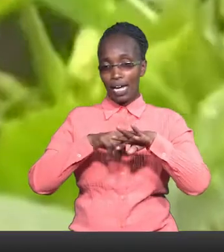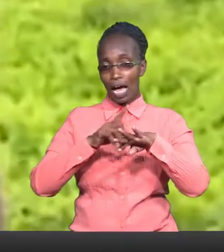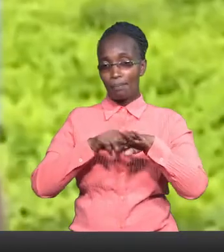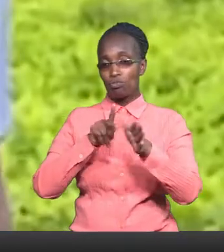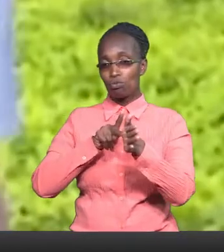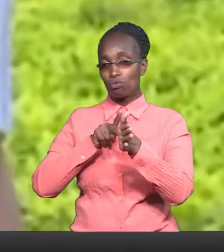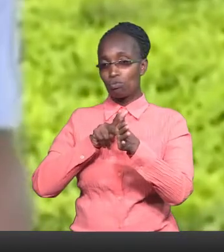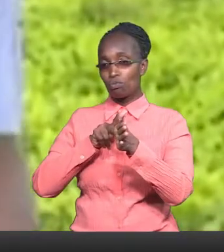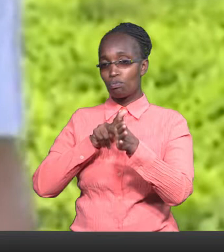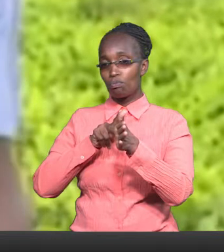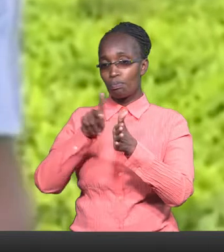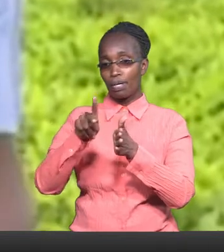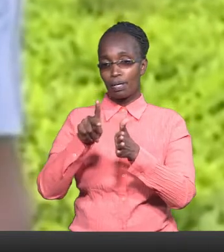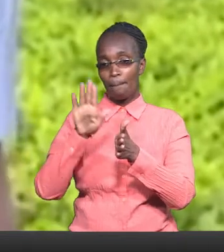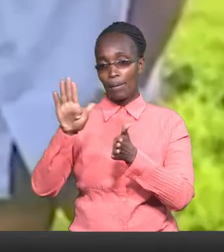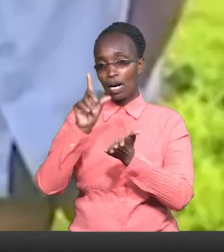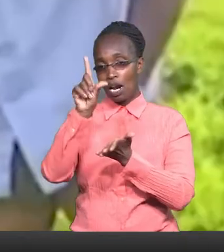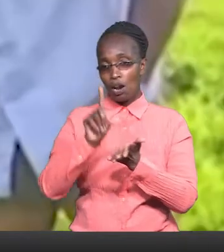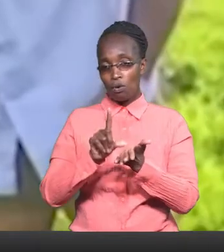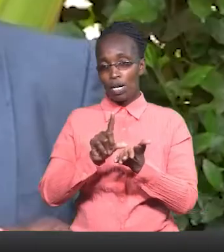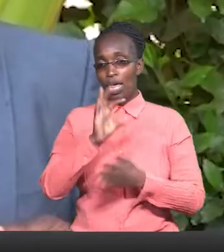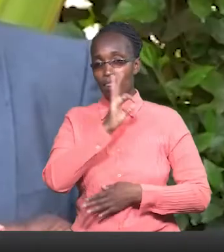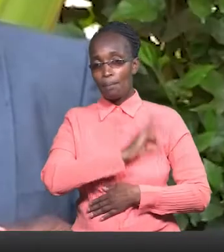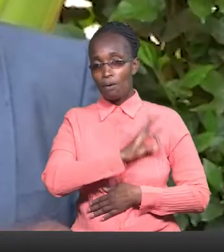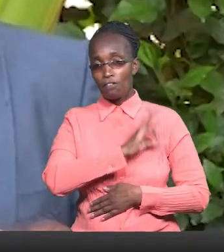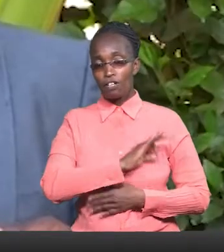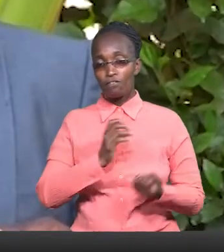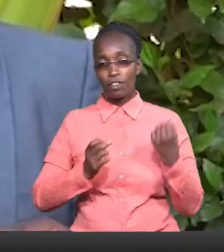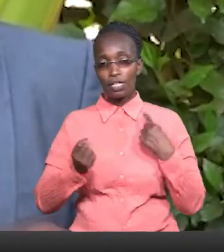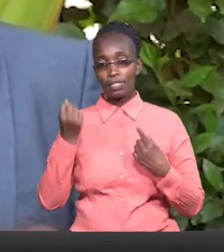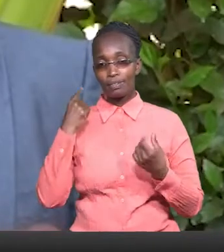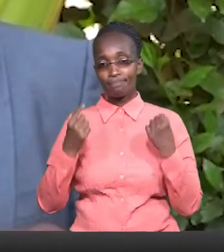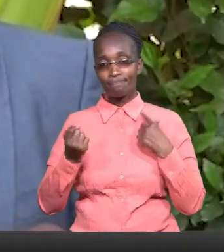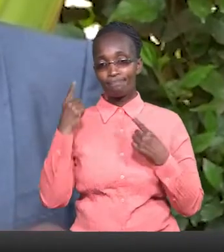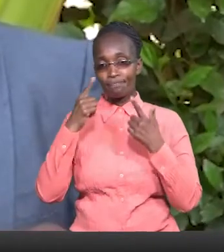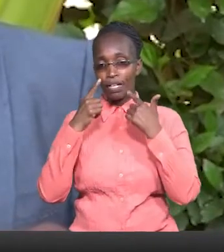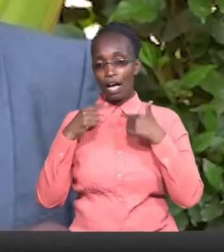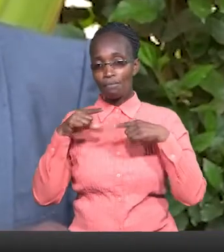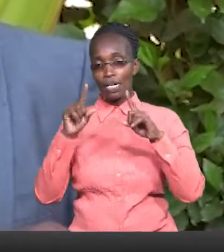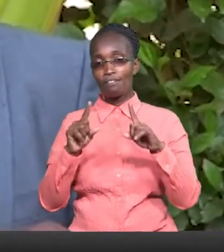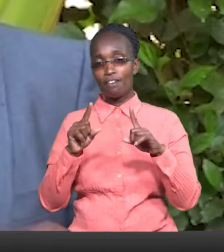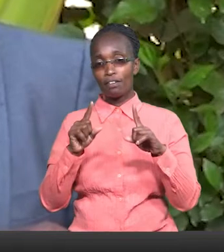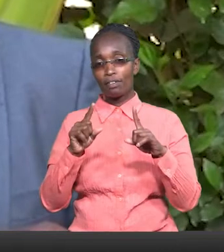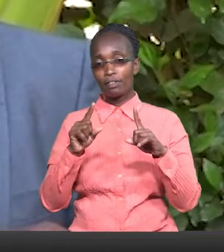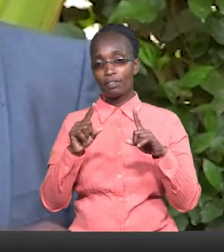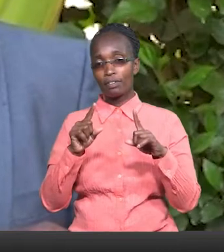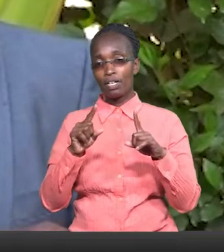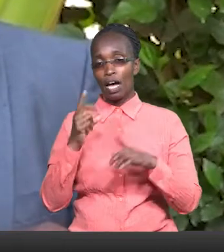muda zaidi kuwawezesha kulipa mikopo yao. The bonus for tea has been announced, and